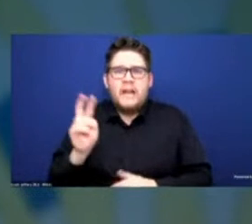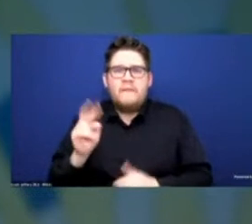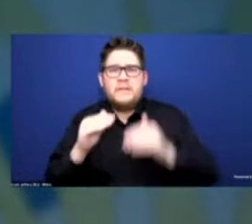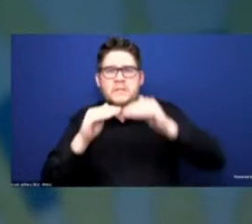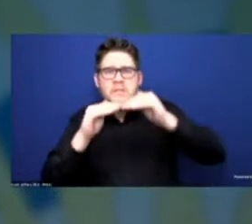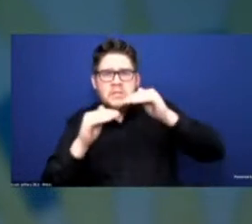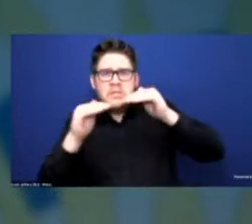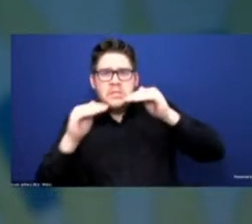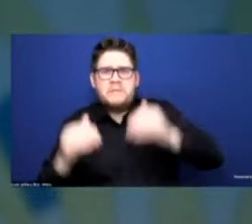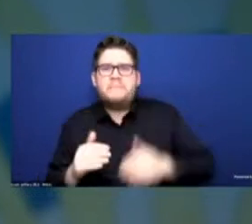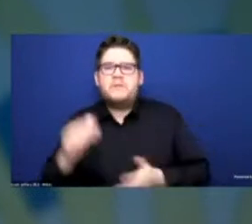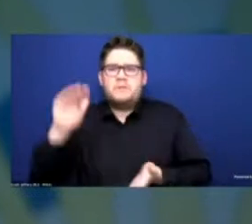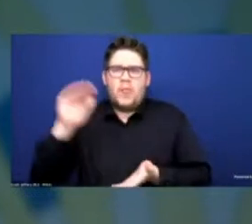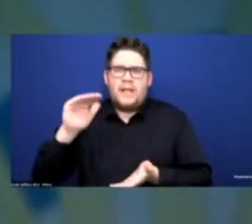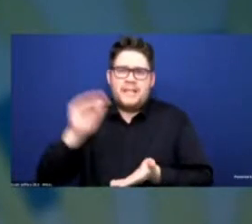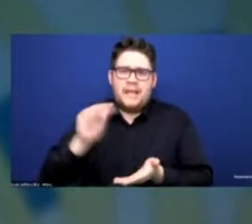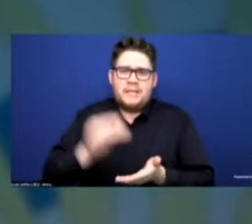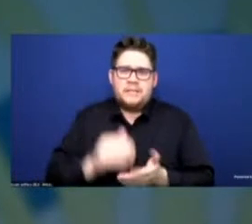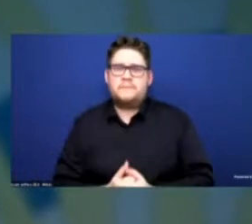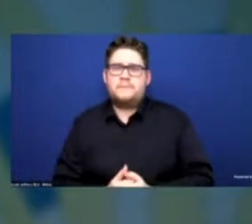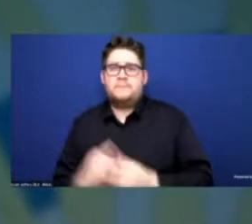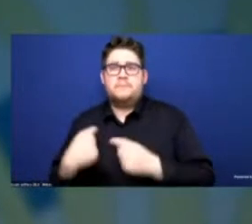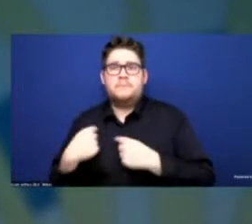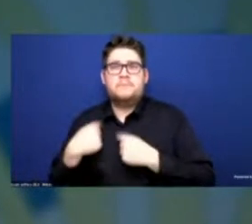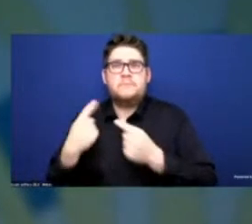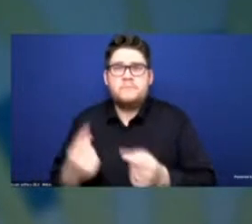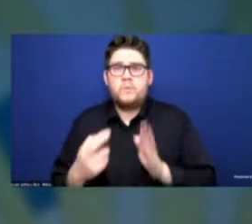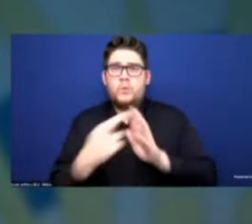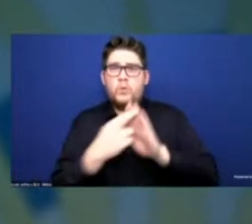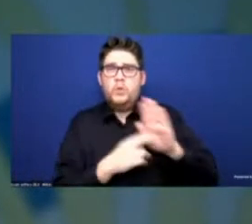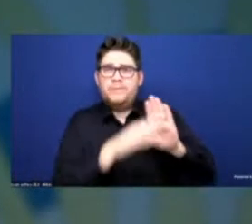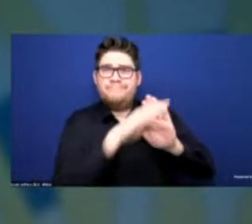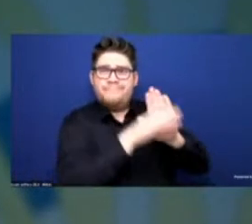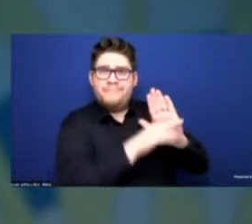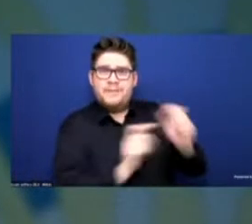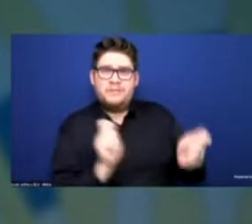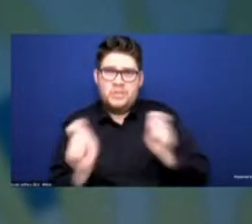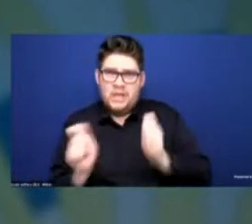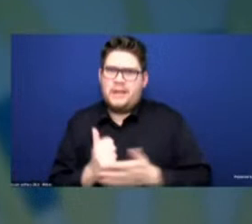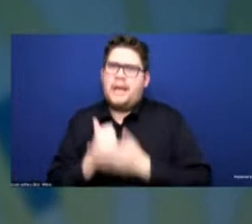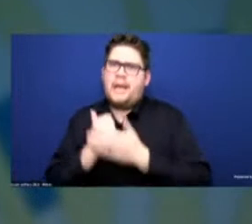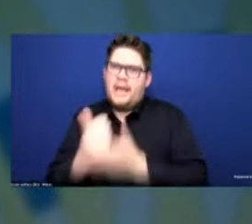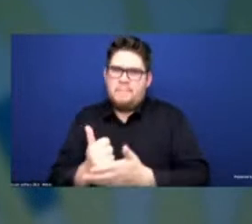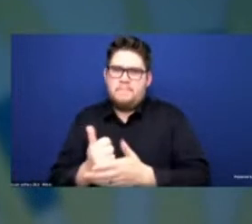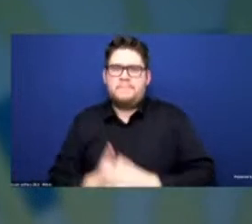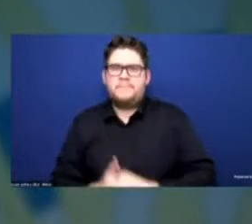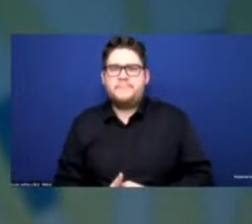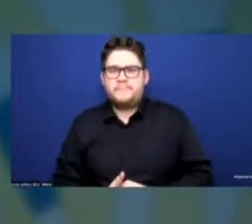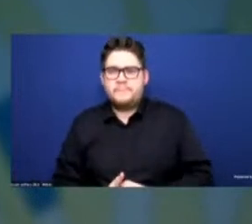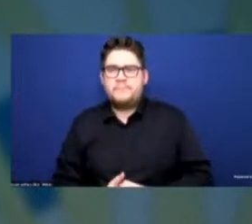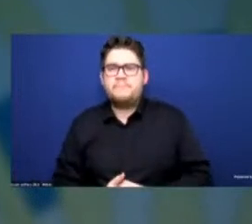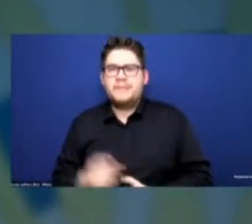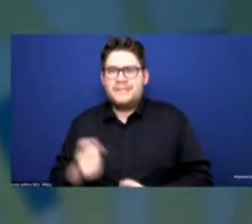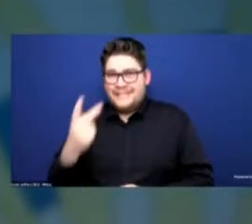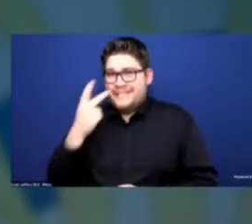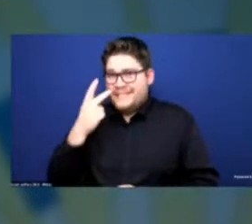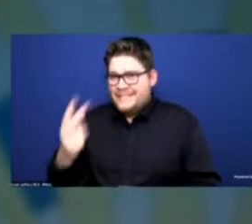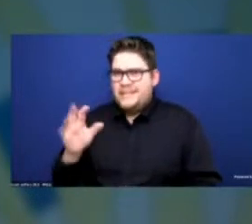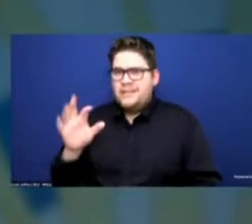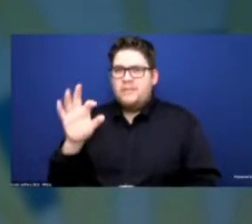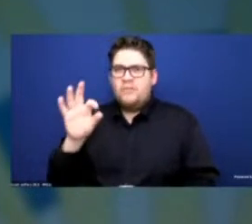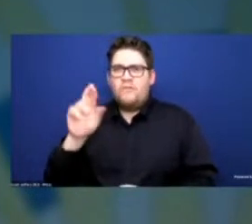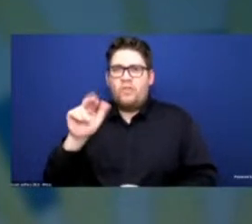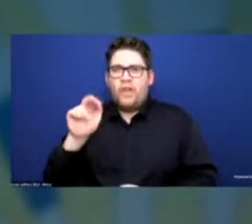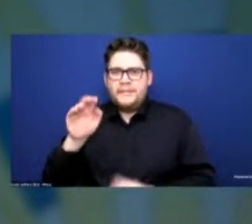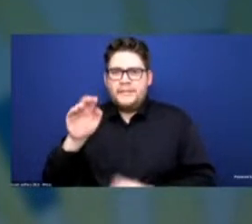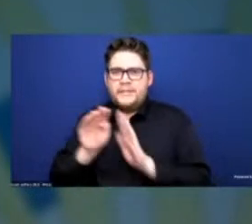weeks. And we see that as well in Fraser, where reduction of even some of those settings where transmission